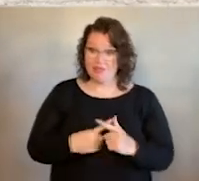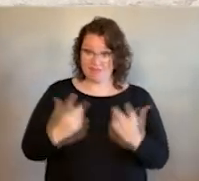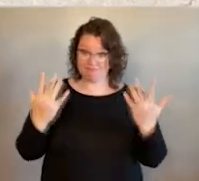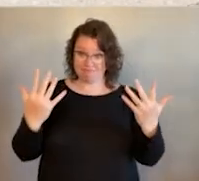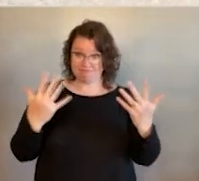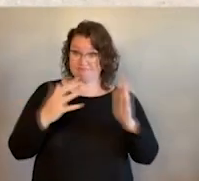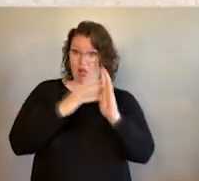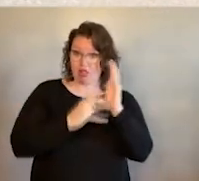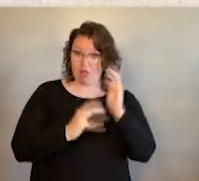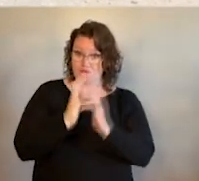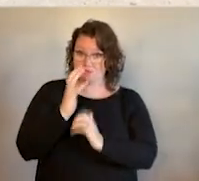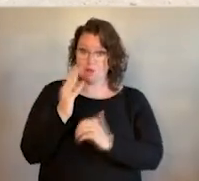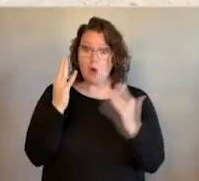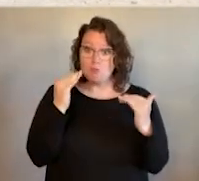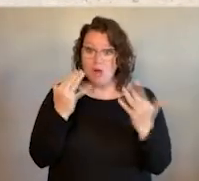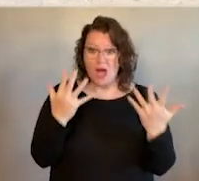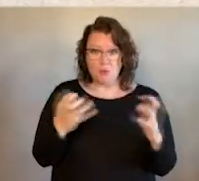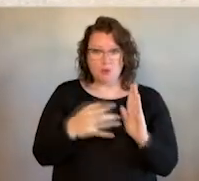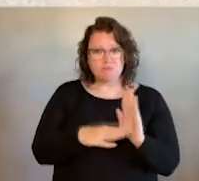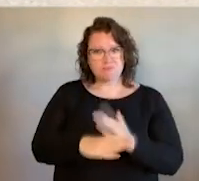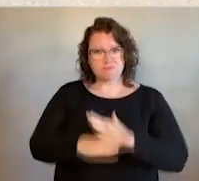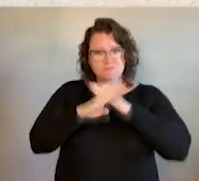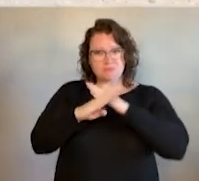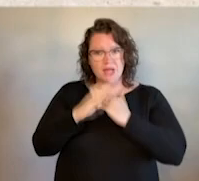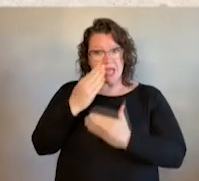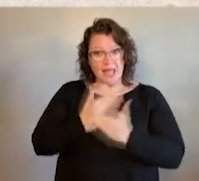got gloves because we want to protect our hands.